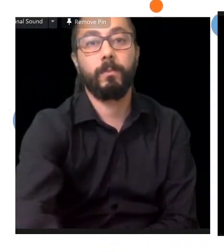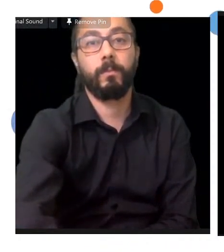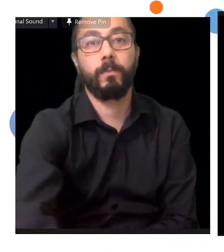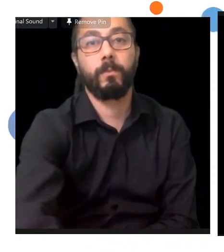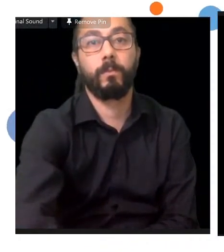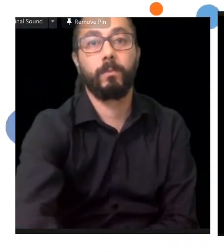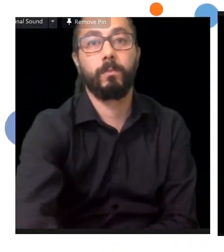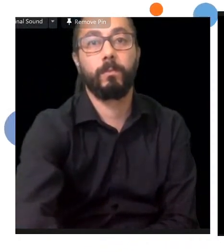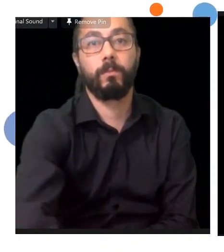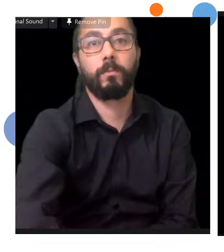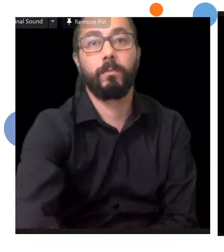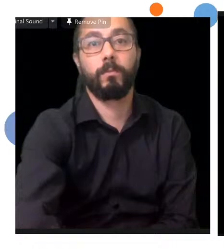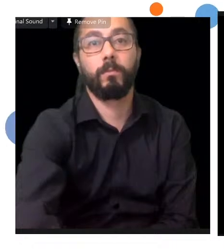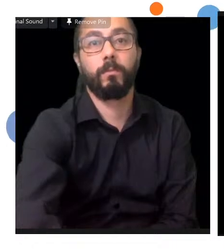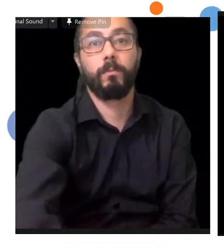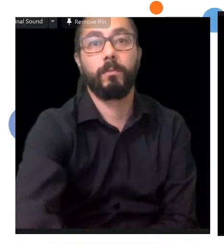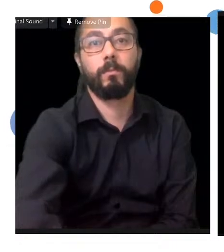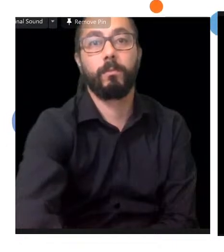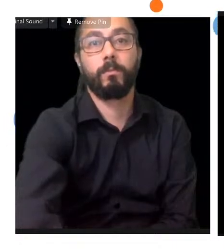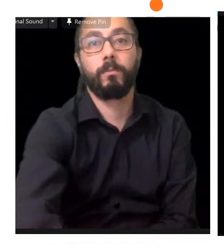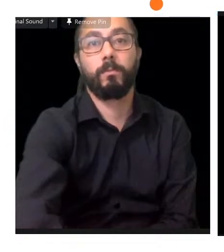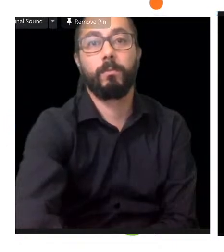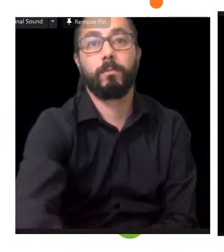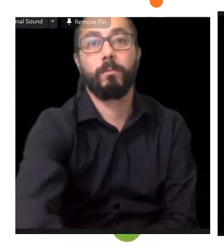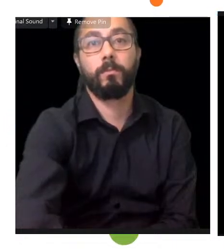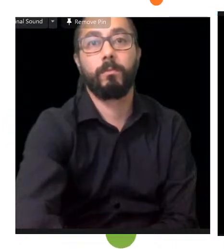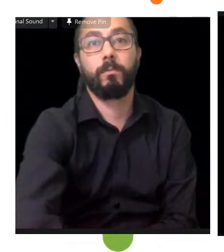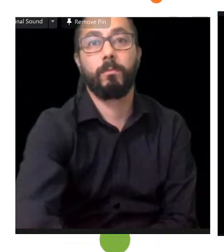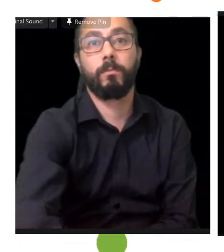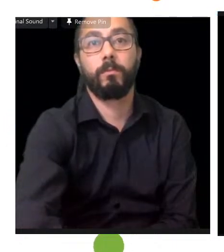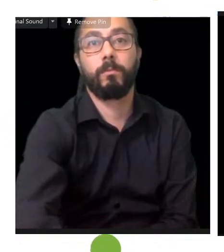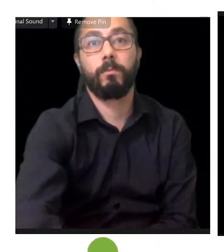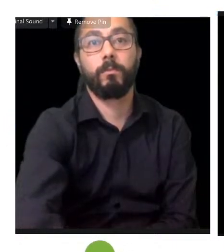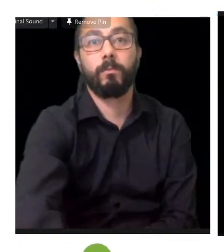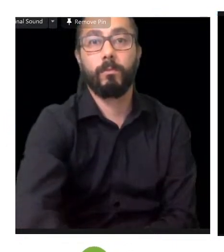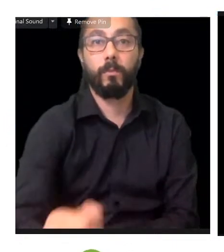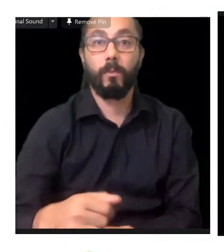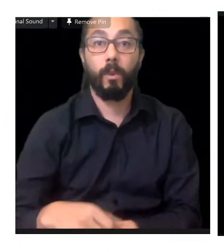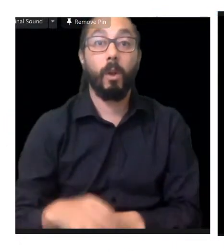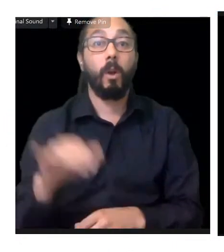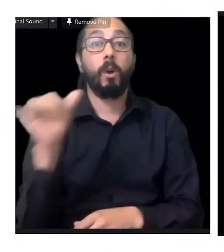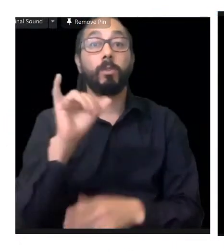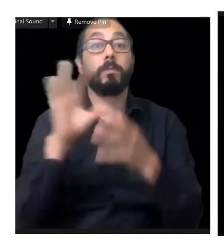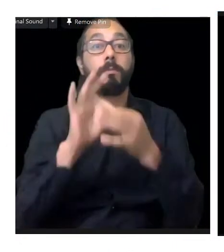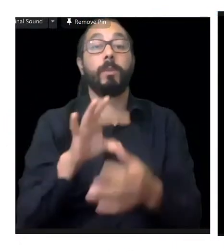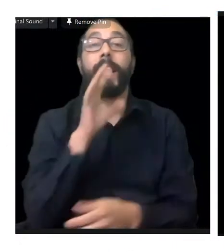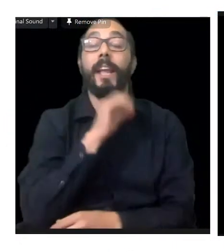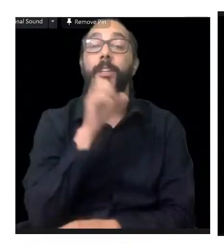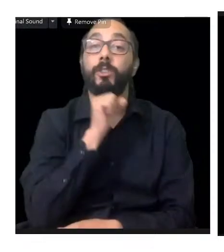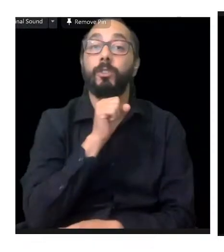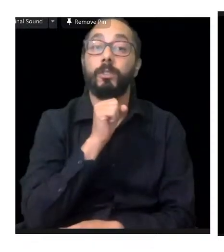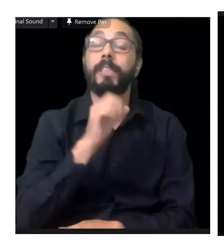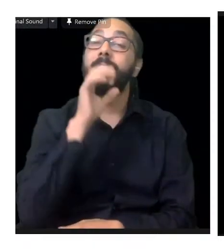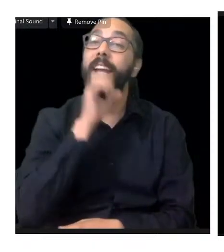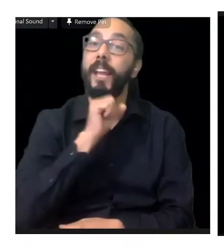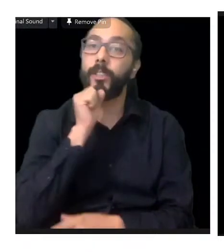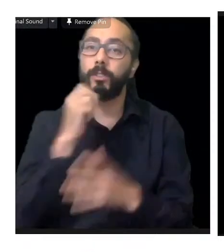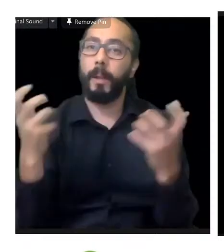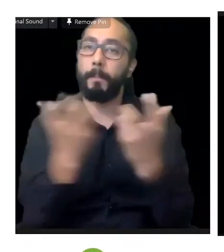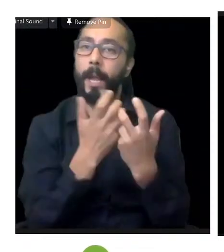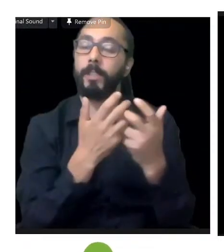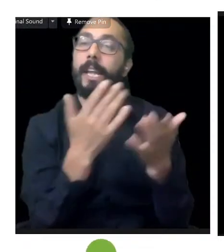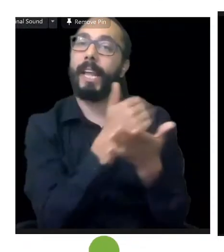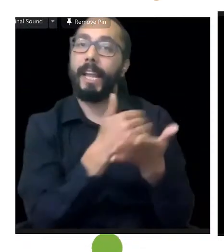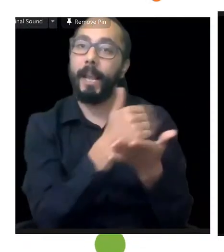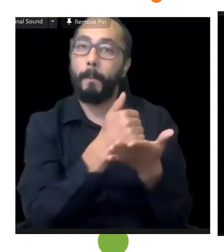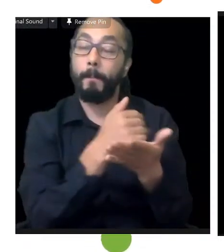know that age in this particular environment not only correlates many times with income, but it also correlates with stability of